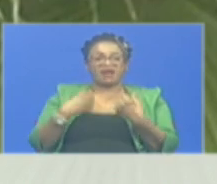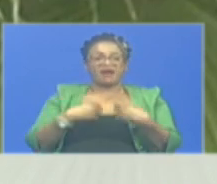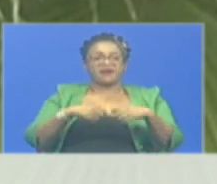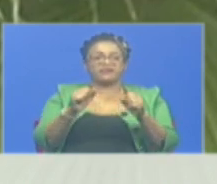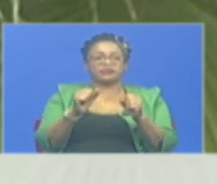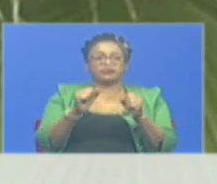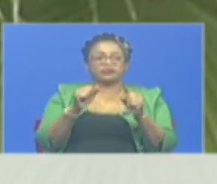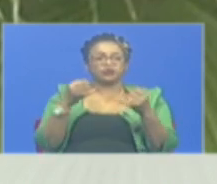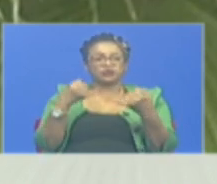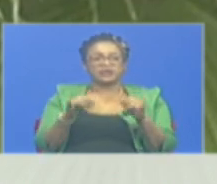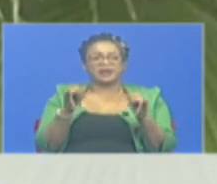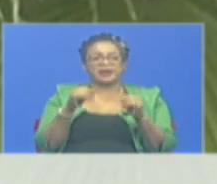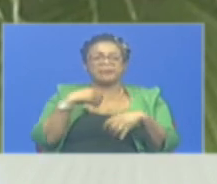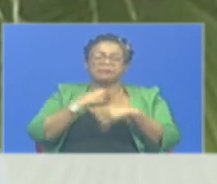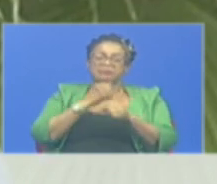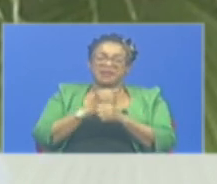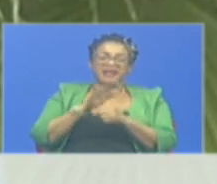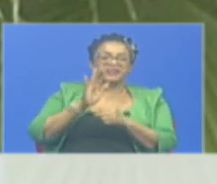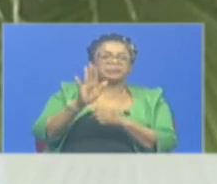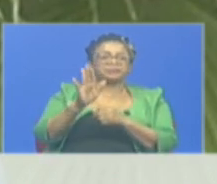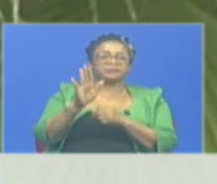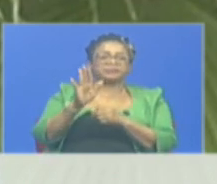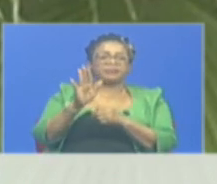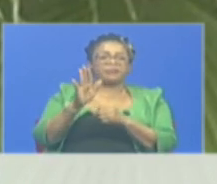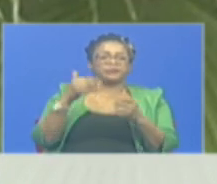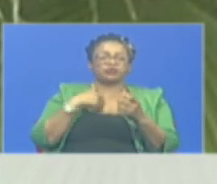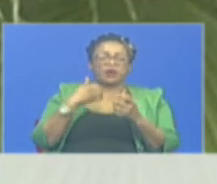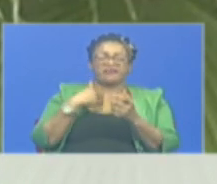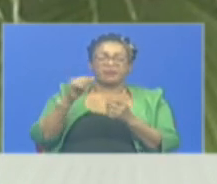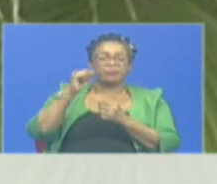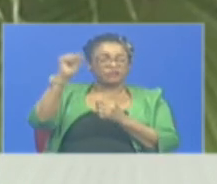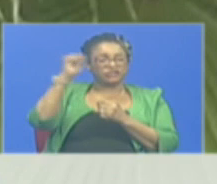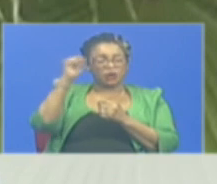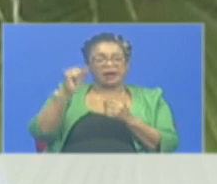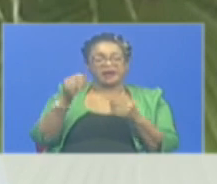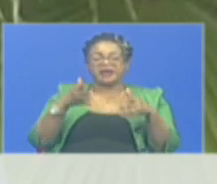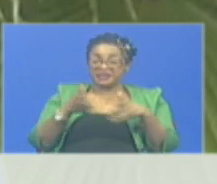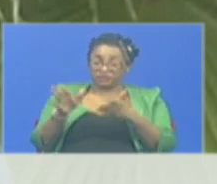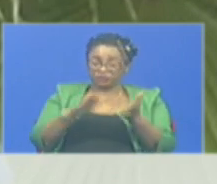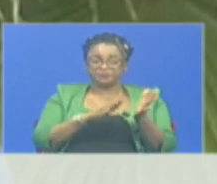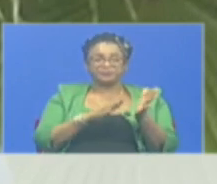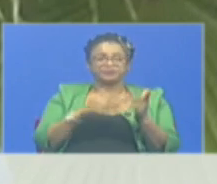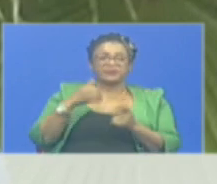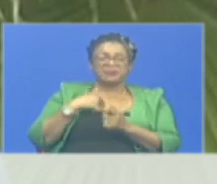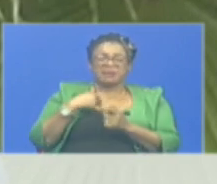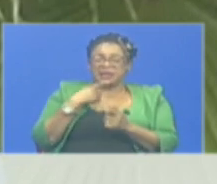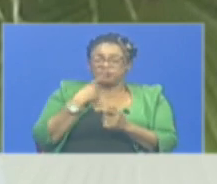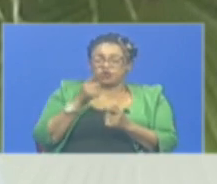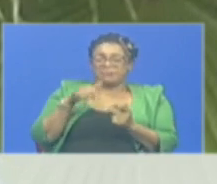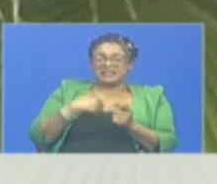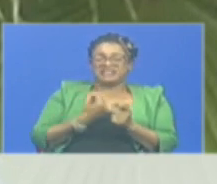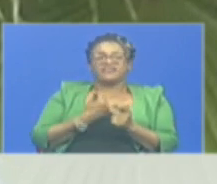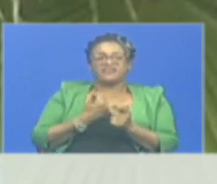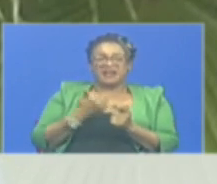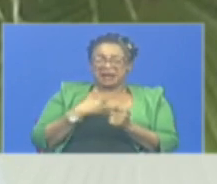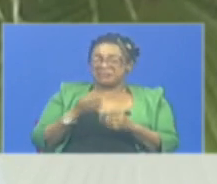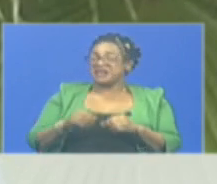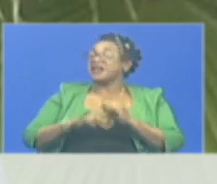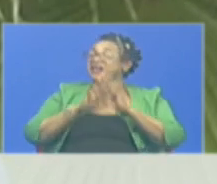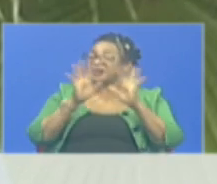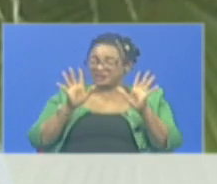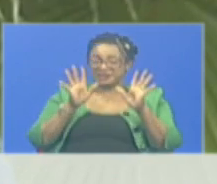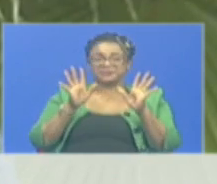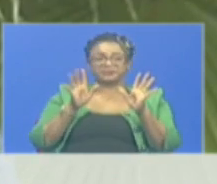them to toe particular political inclinations. And I have said for myself, I think I've been very clear and very